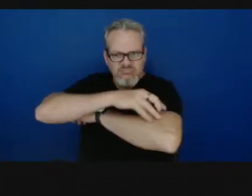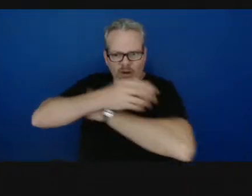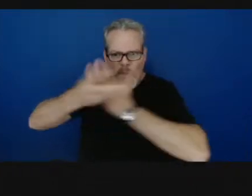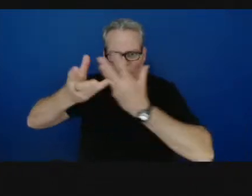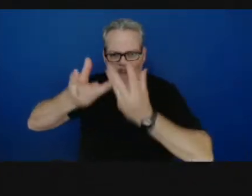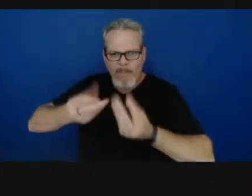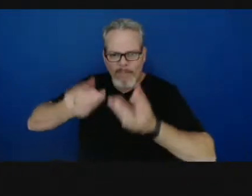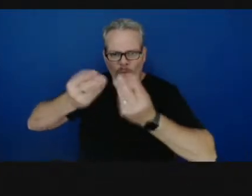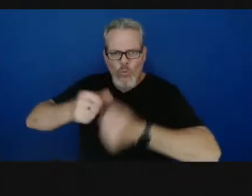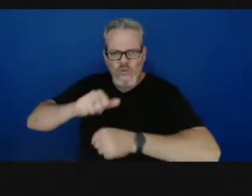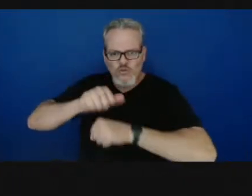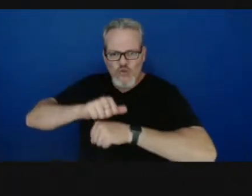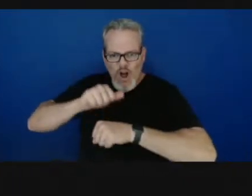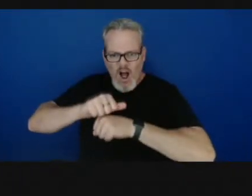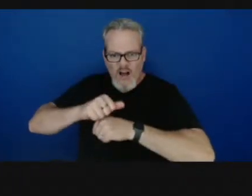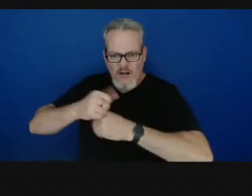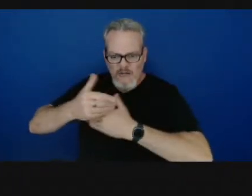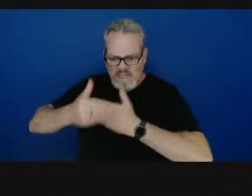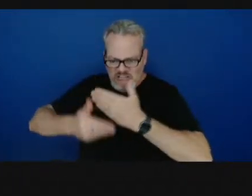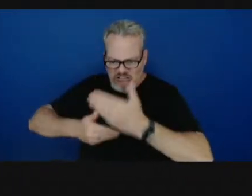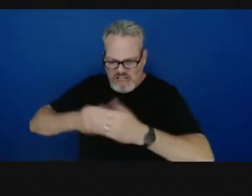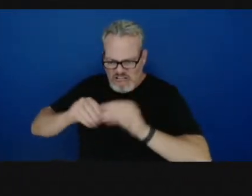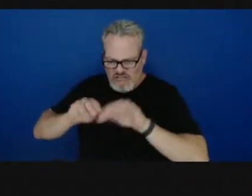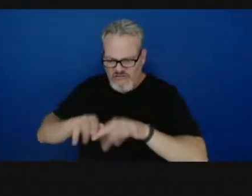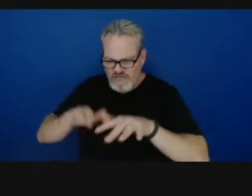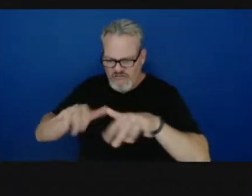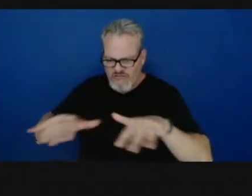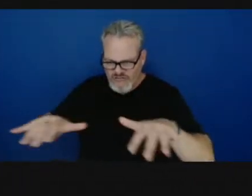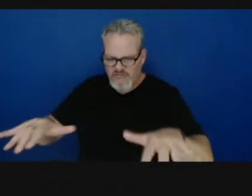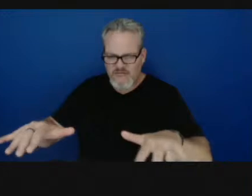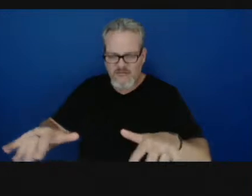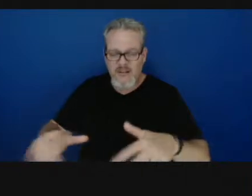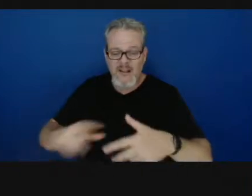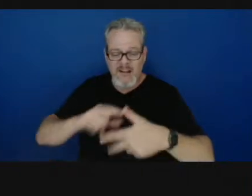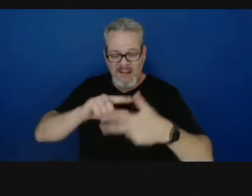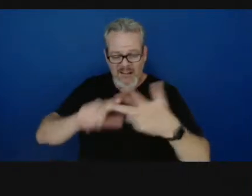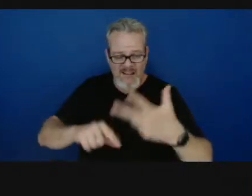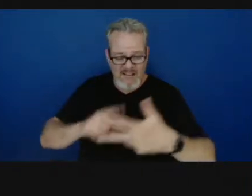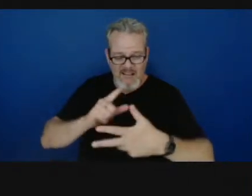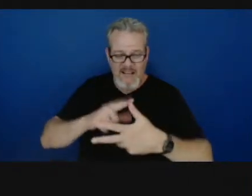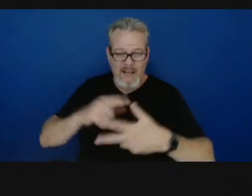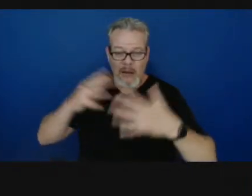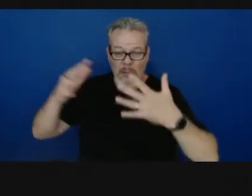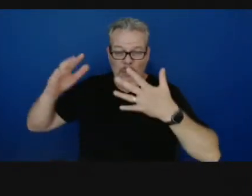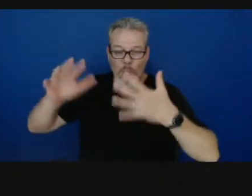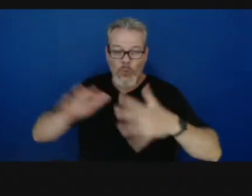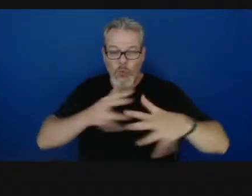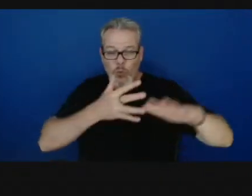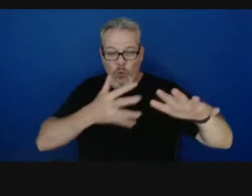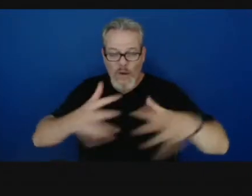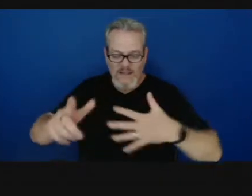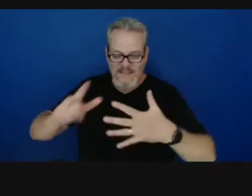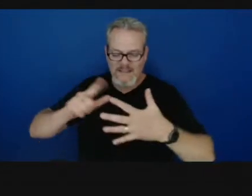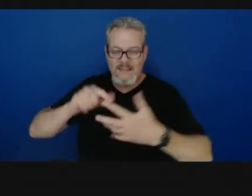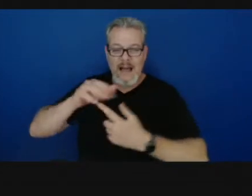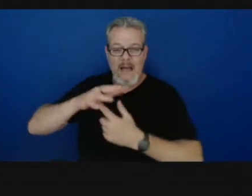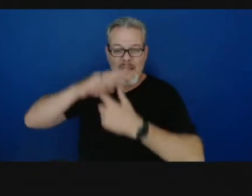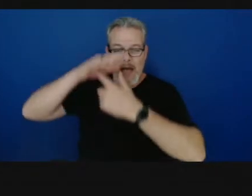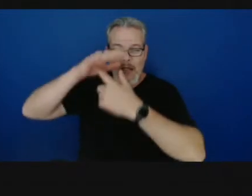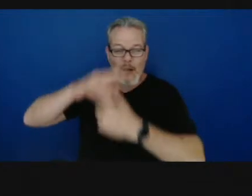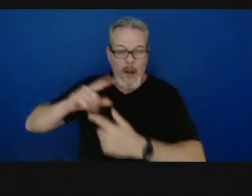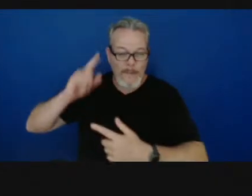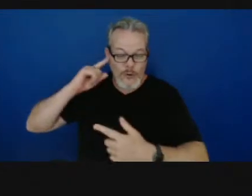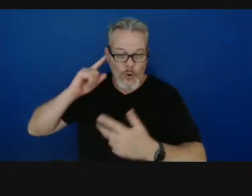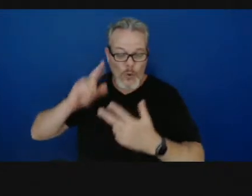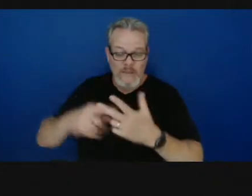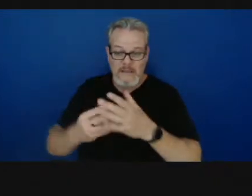The first thing was the wind, the second was the helicopter noise, and the third was the eruptive volume of the fissures themselves.